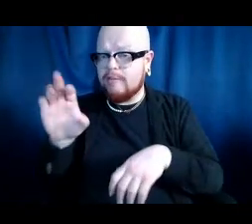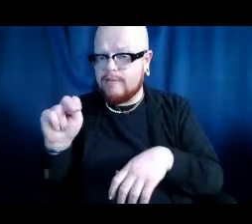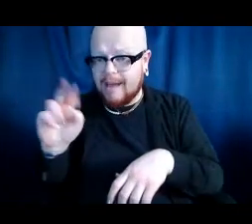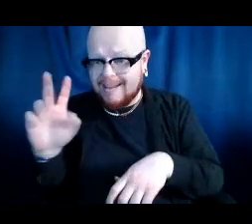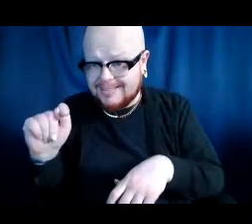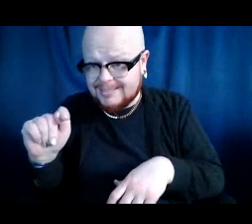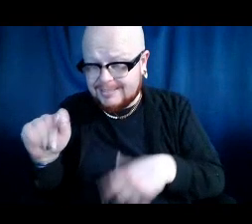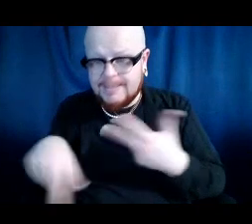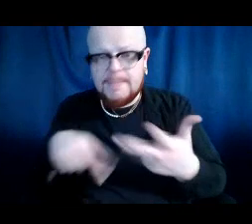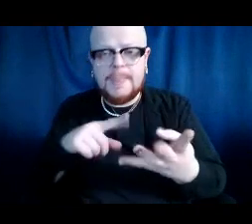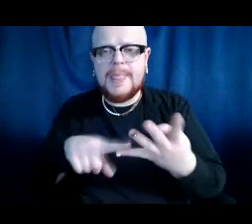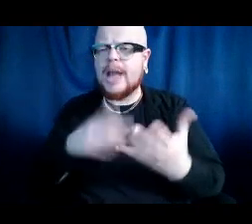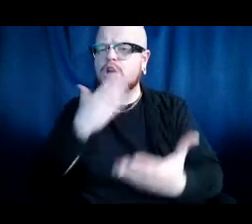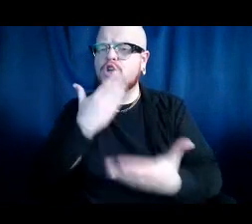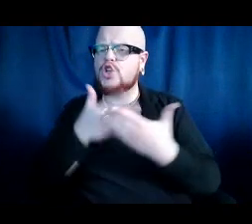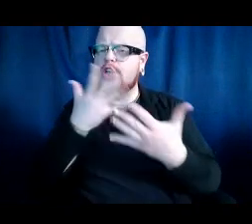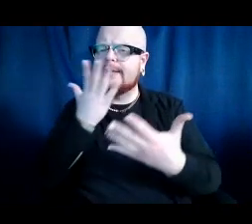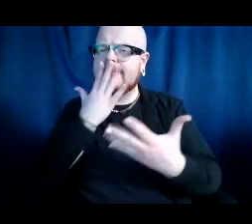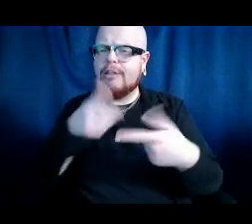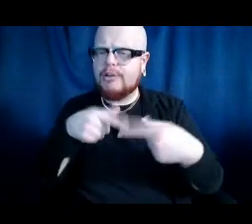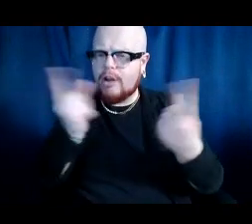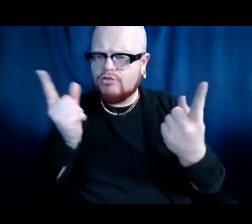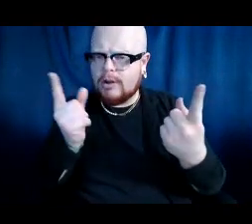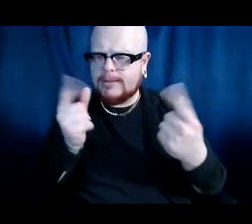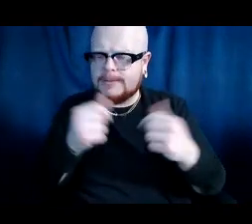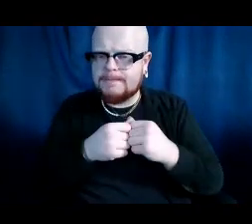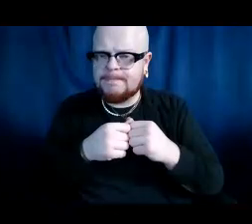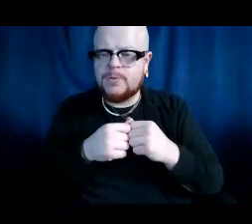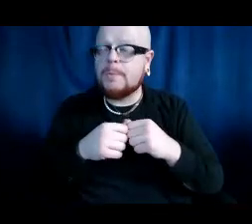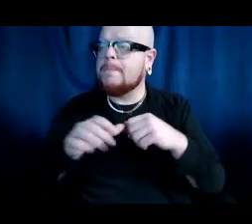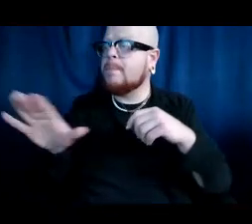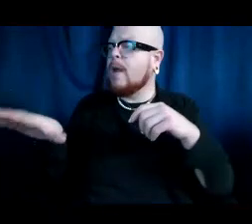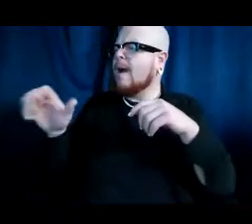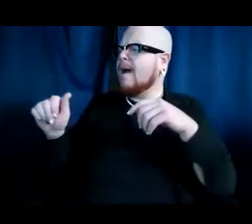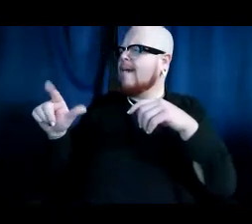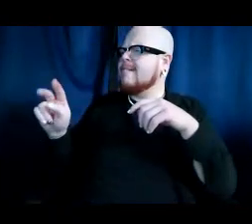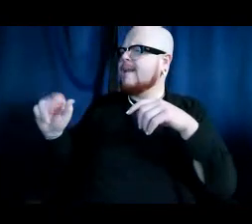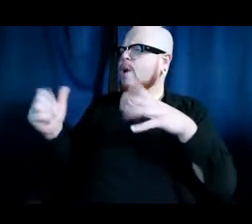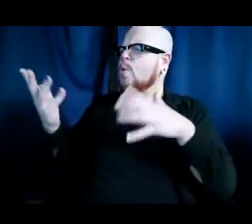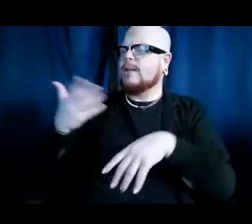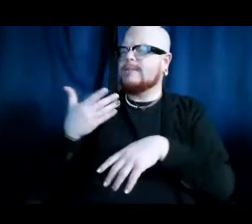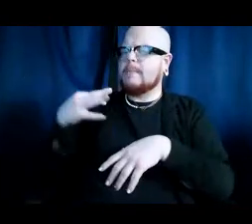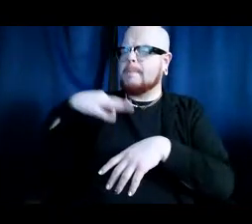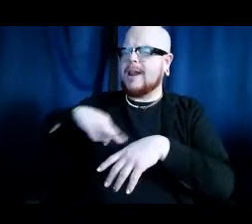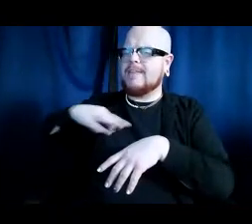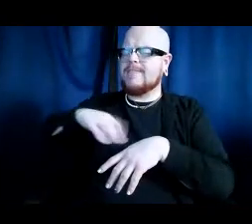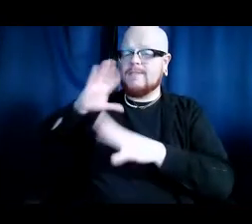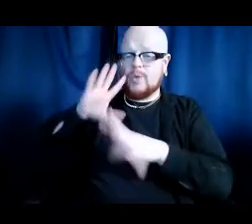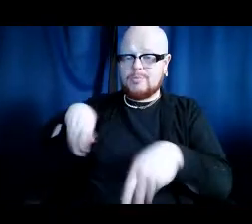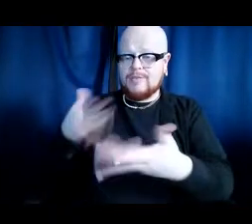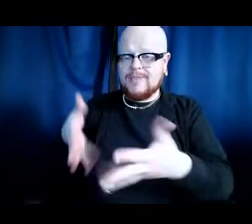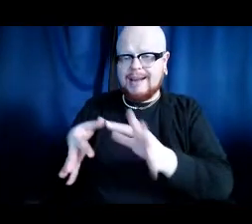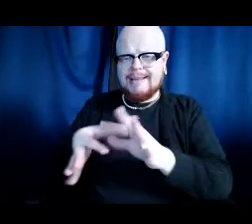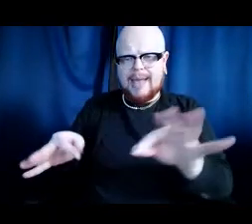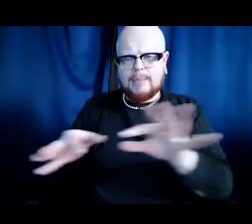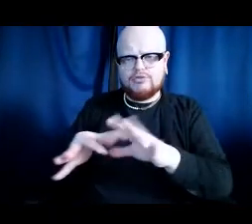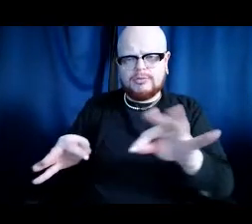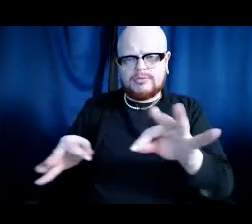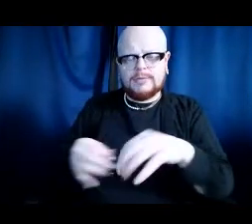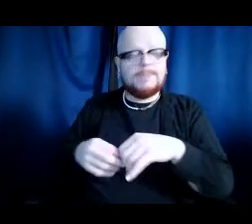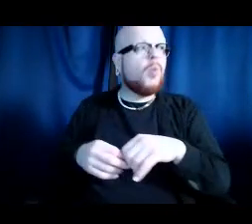Alanna, what are the benefits of providing captions? Well, captions assist viewers who may have